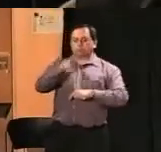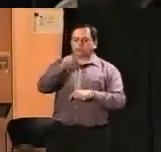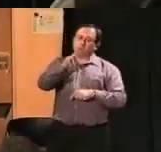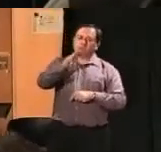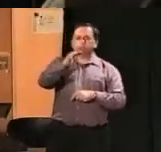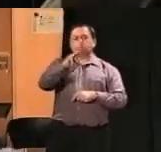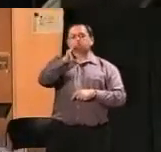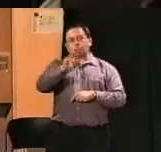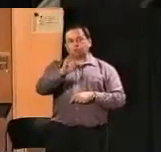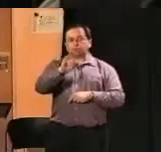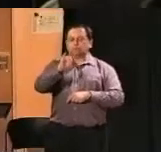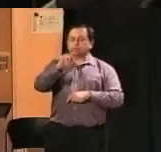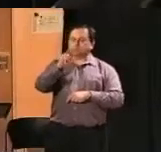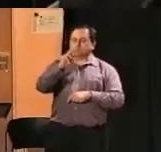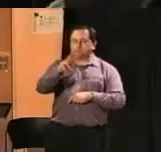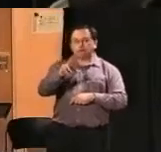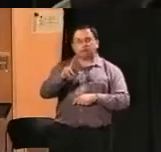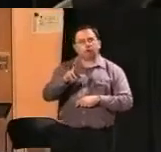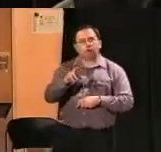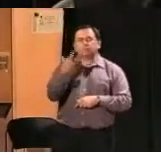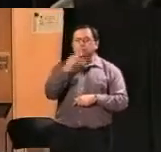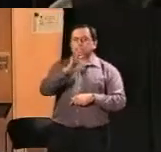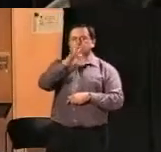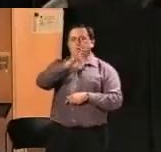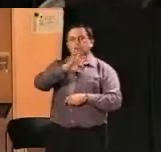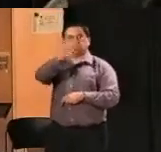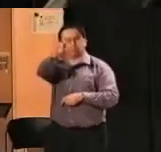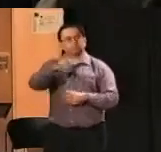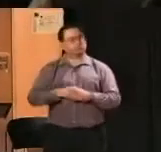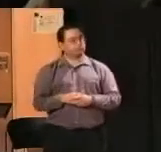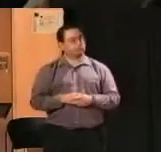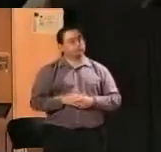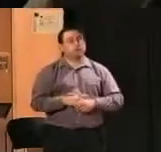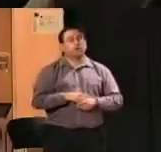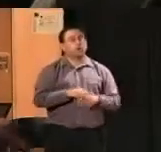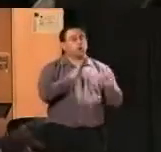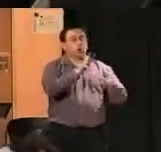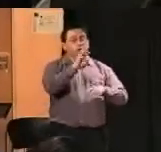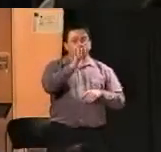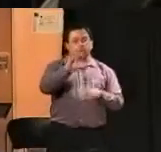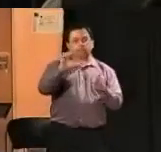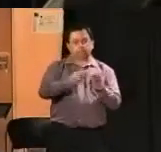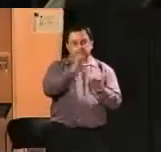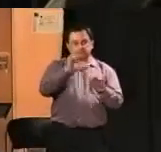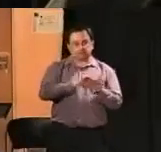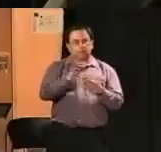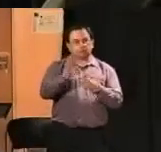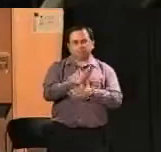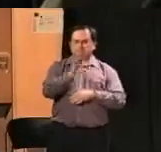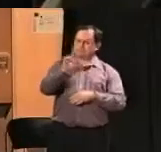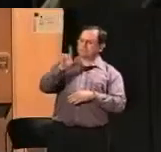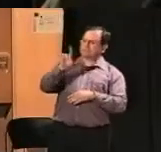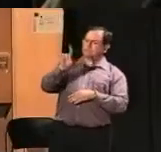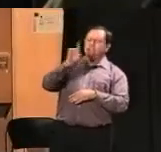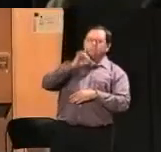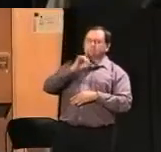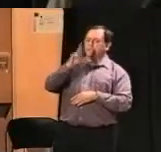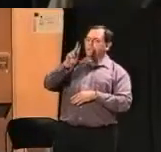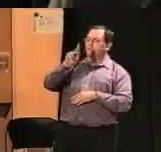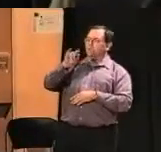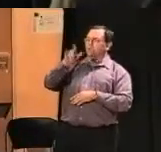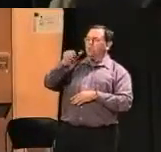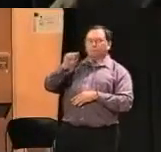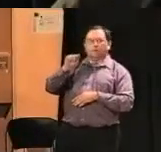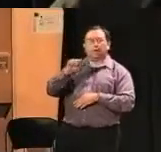Interpreting Consolidated in 1998. Deaf Utopia is her business and website. Through it, she